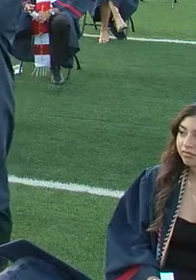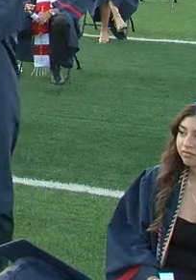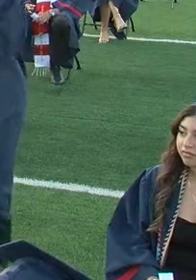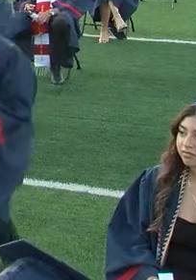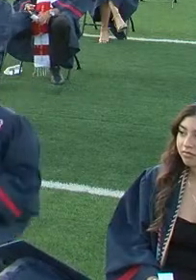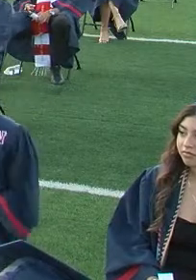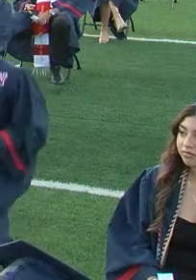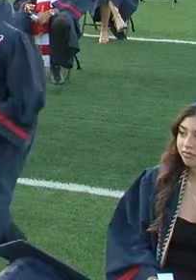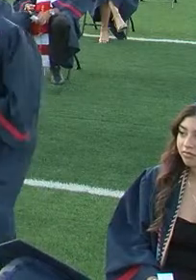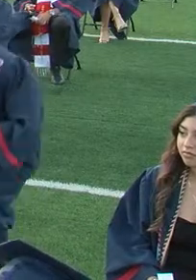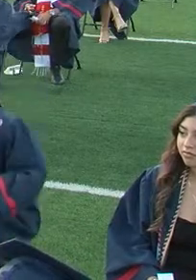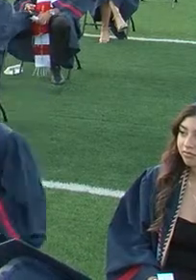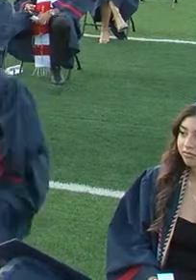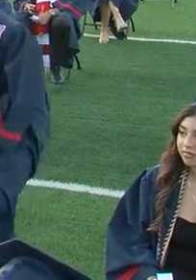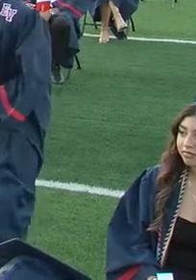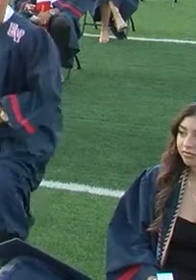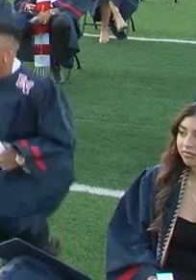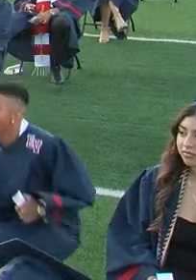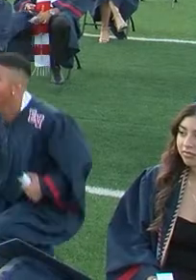just come up and y'all can stay.